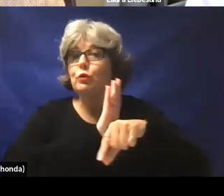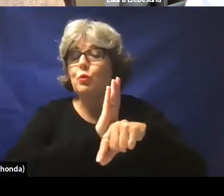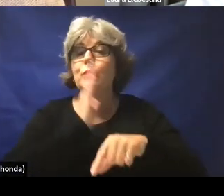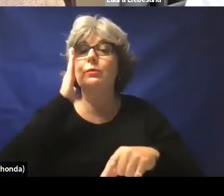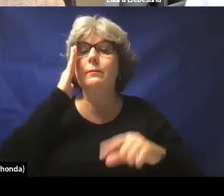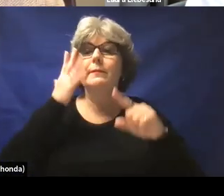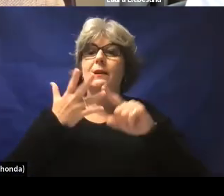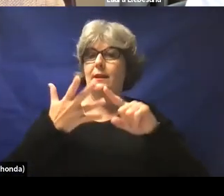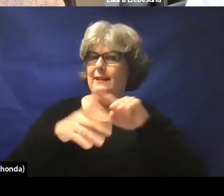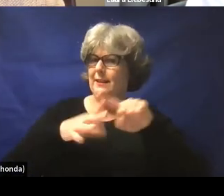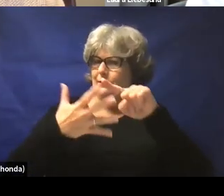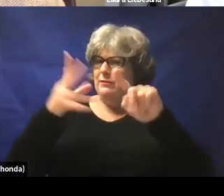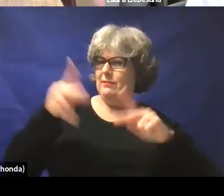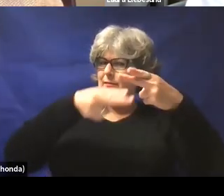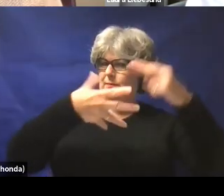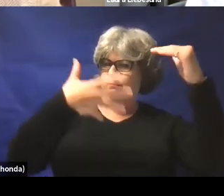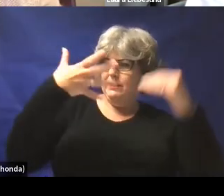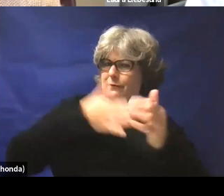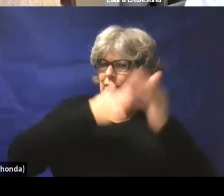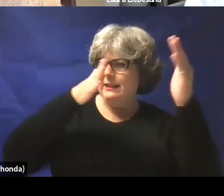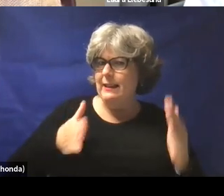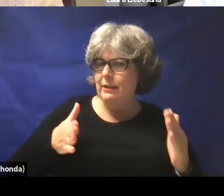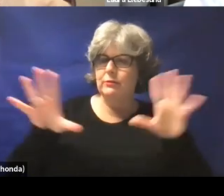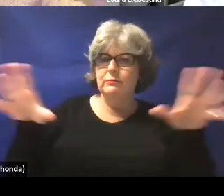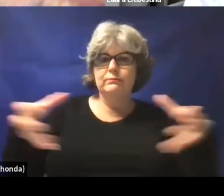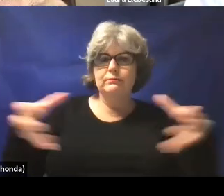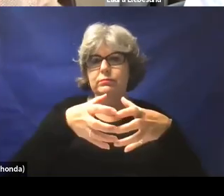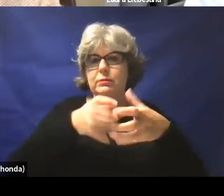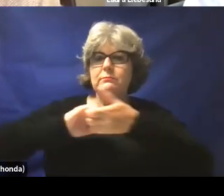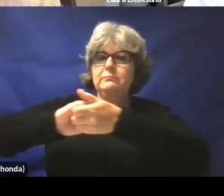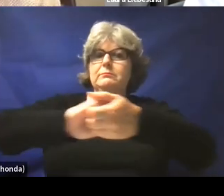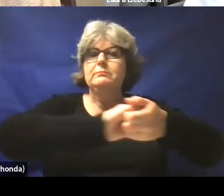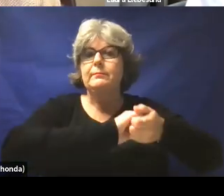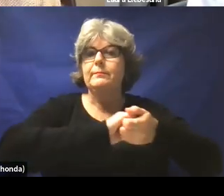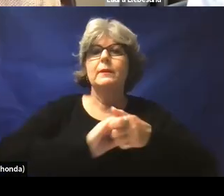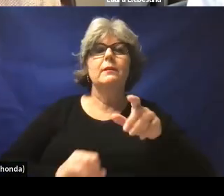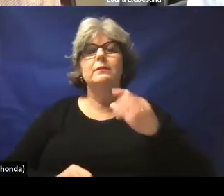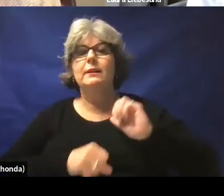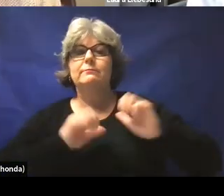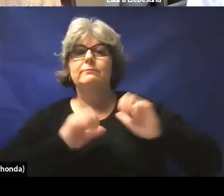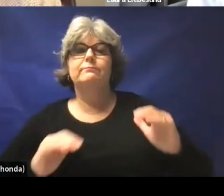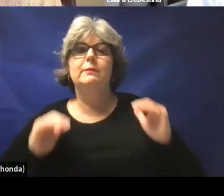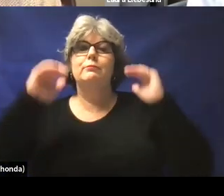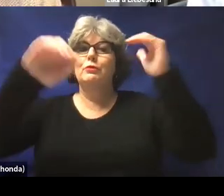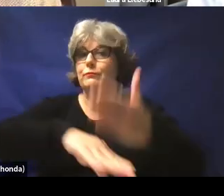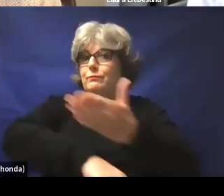at Tabard Inn. So a lot of these leaders sort of joined together to kind of raise the bar, so to speak, for drinking.